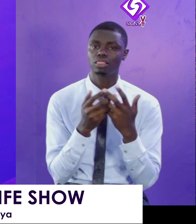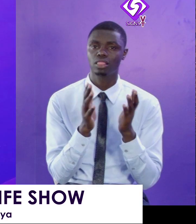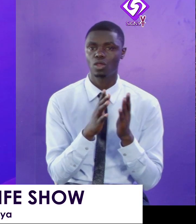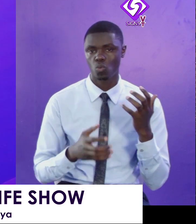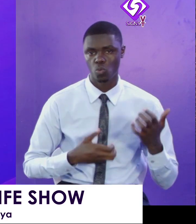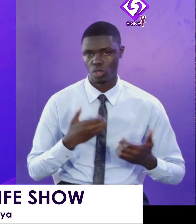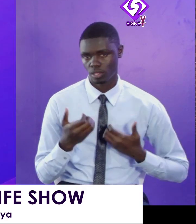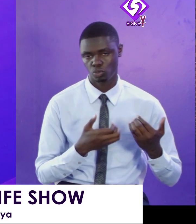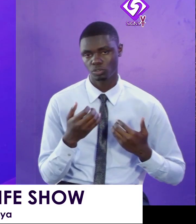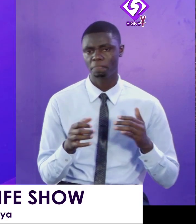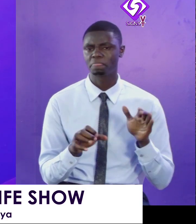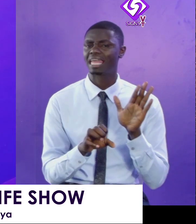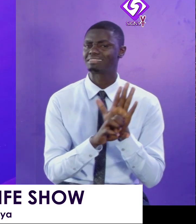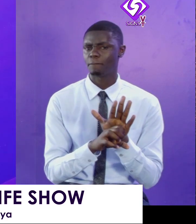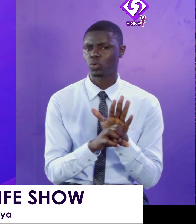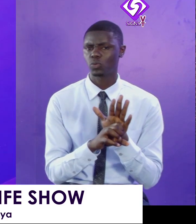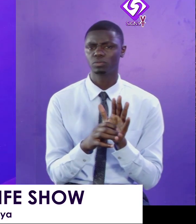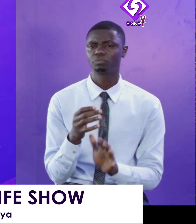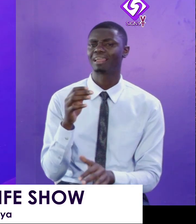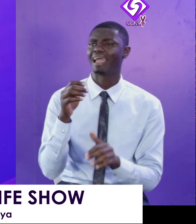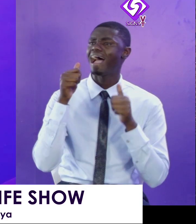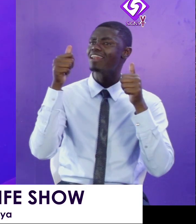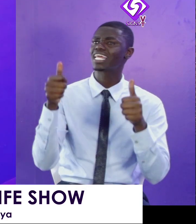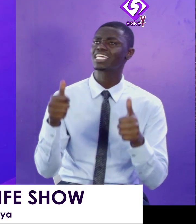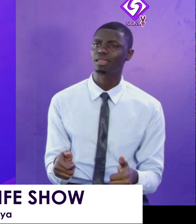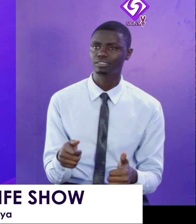Take, for instance, why is it that advertisement,